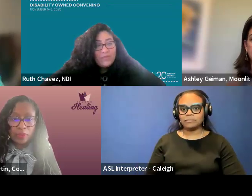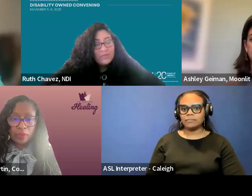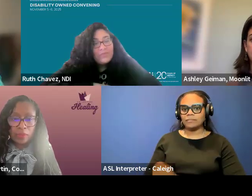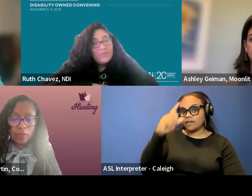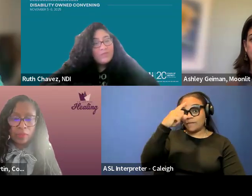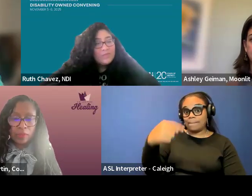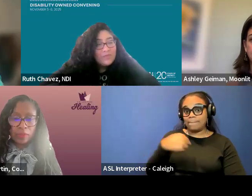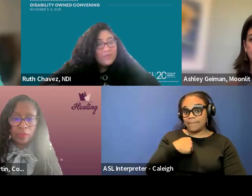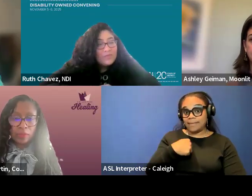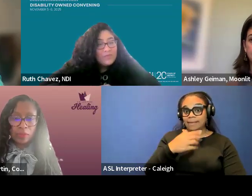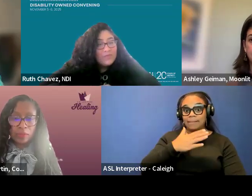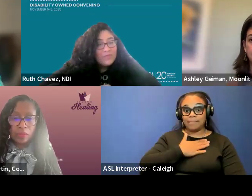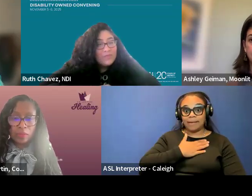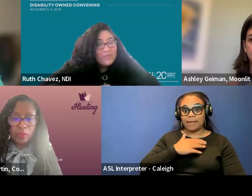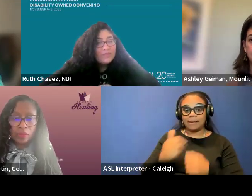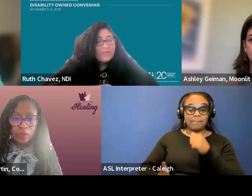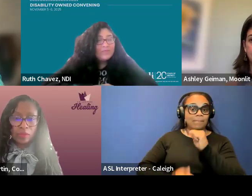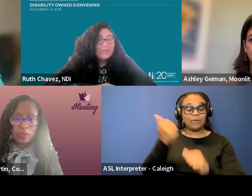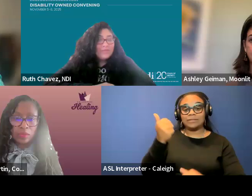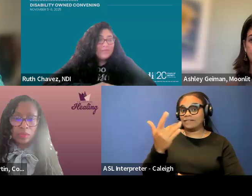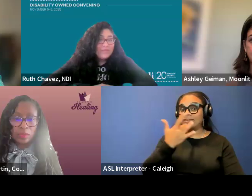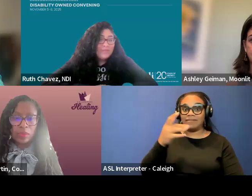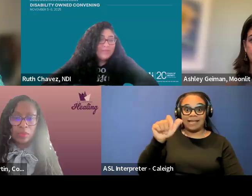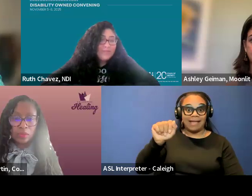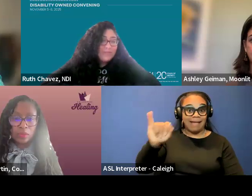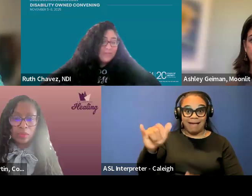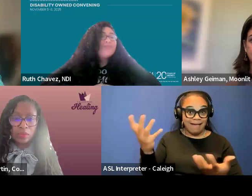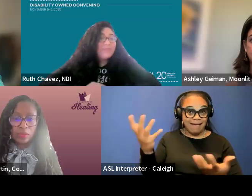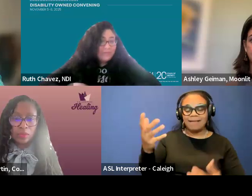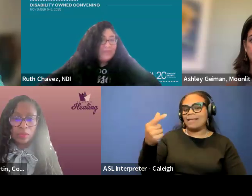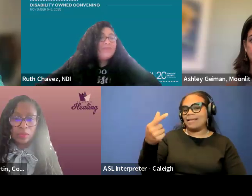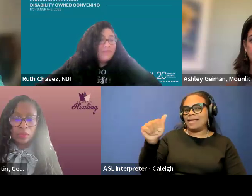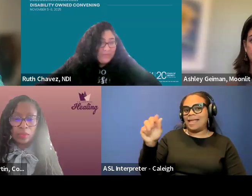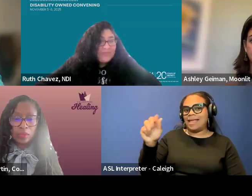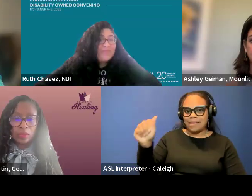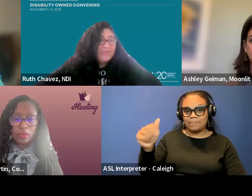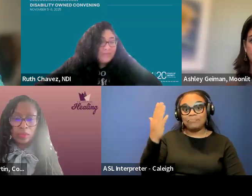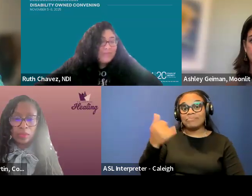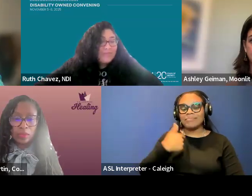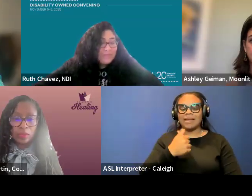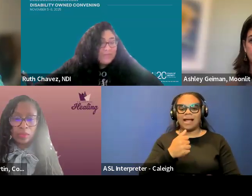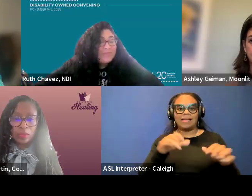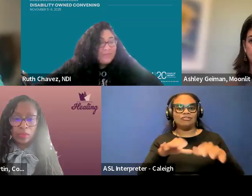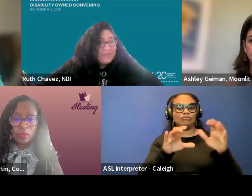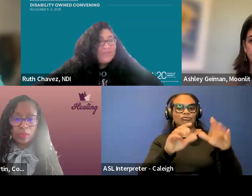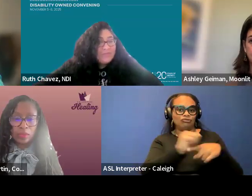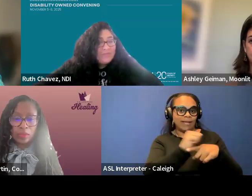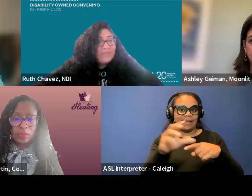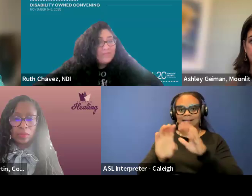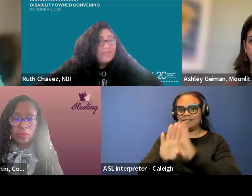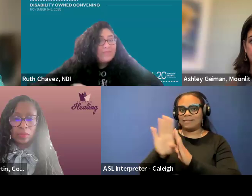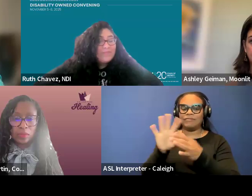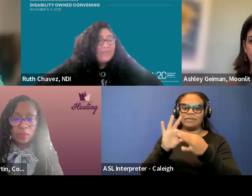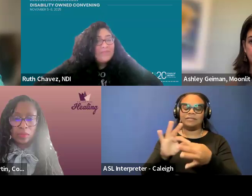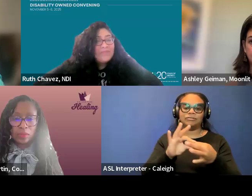I think my most favorite AI tool is Gamma, because I do training and development around reasonable accommodations,